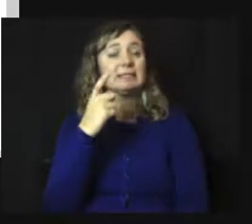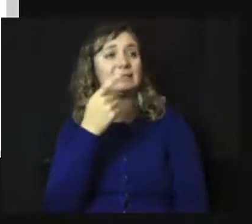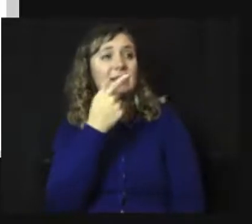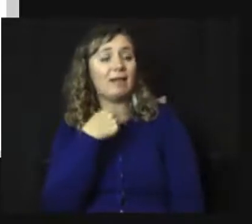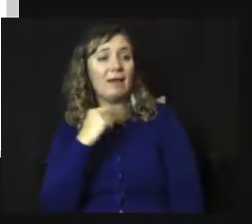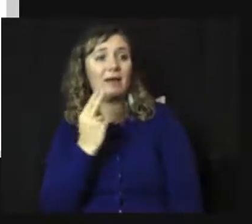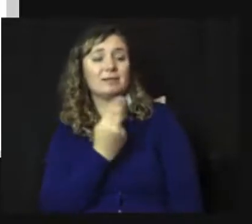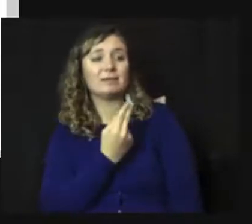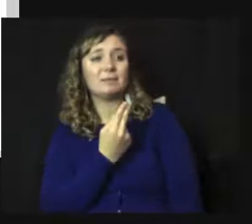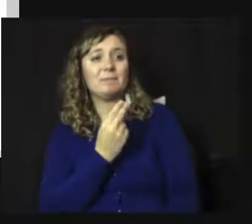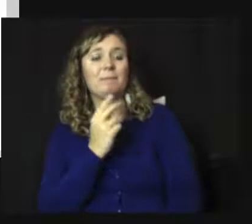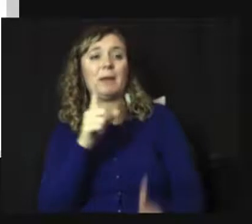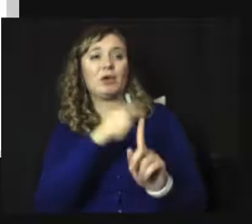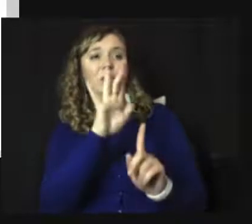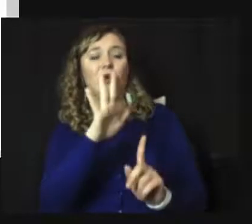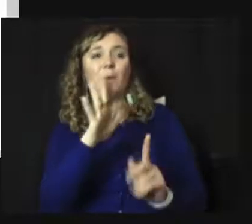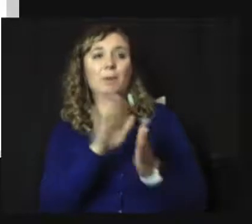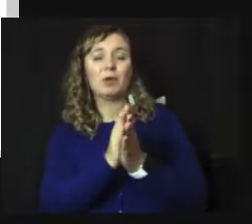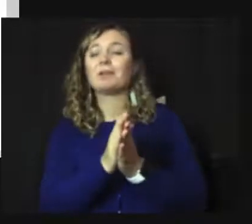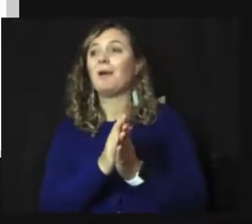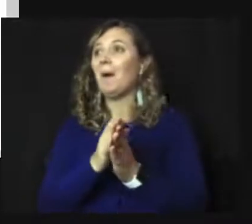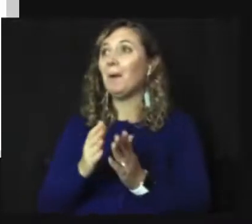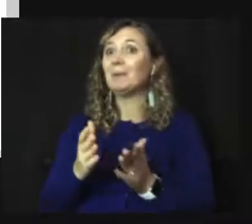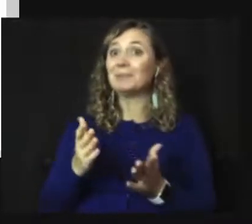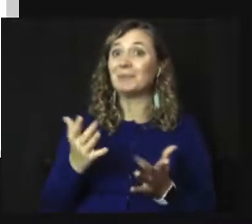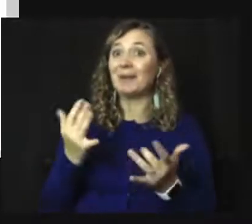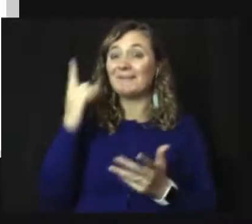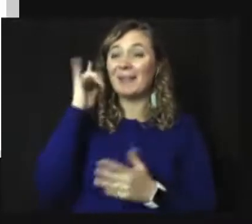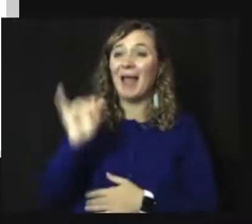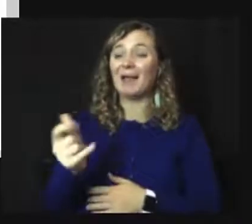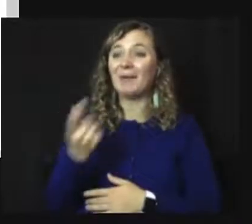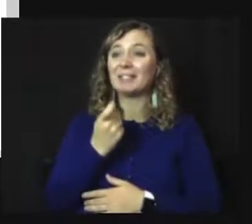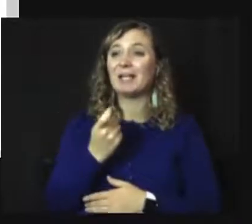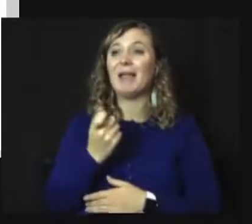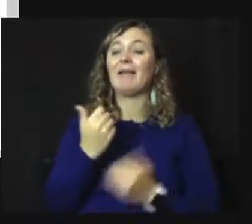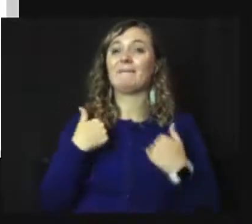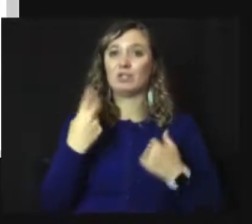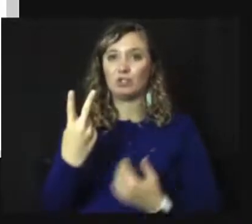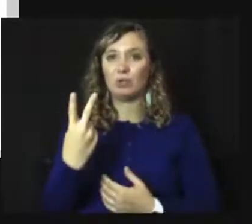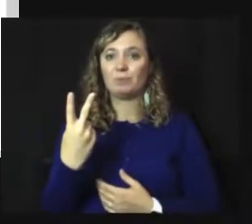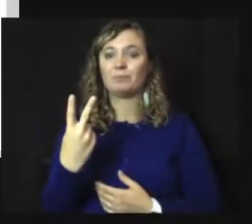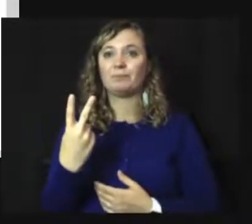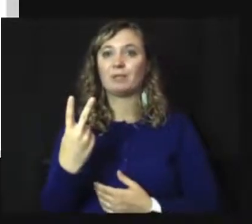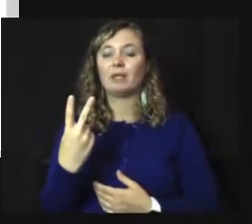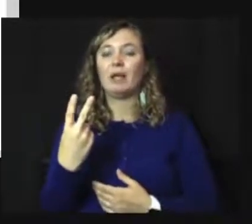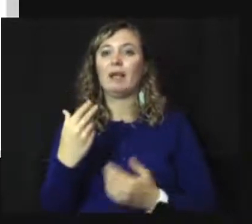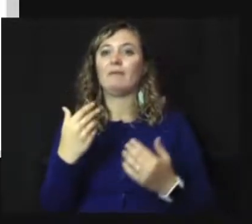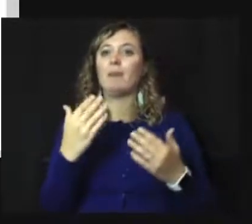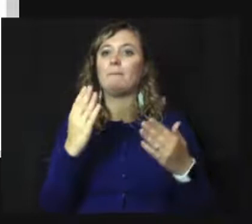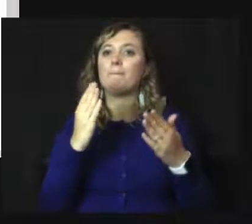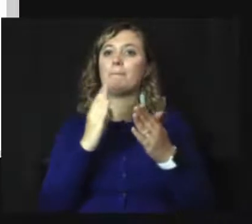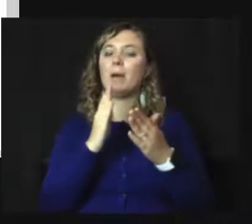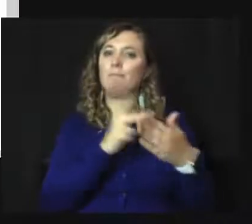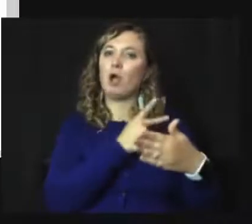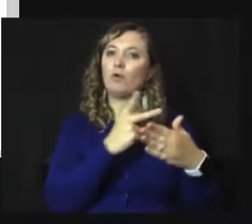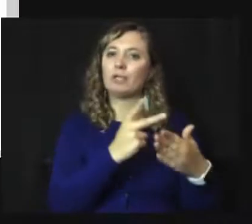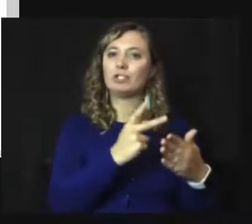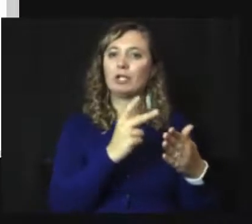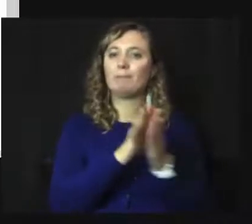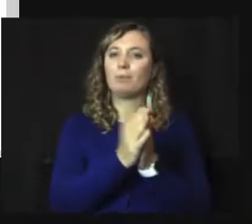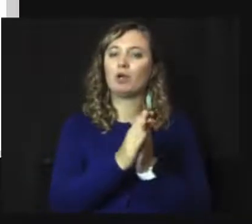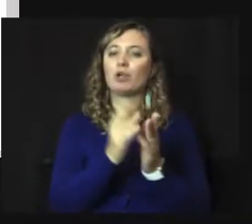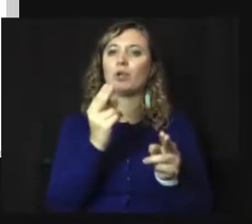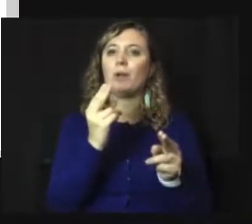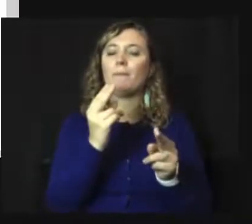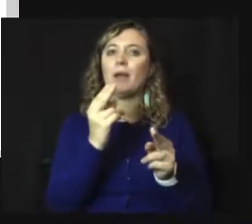books. I actually have one out that is a poetry book. It's called Prayers and Pixies. And I write poems to